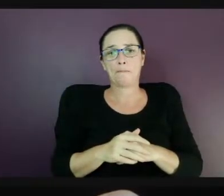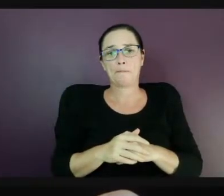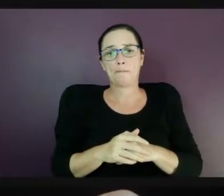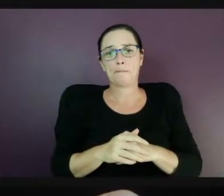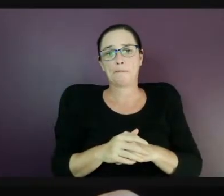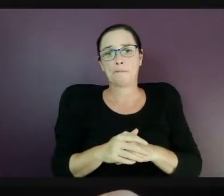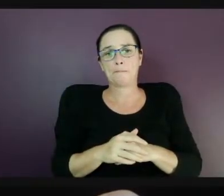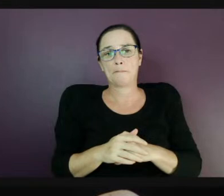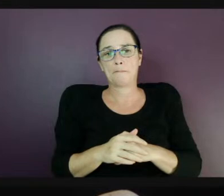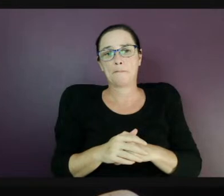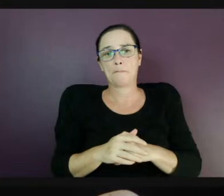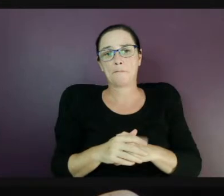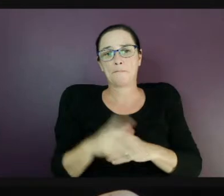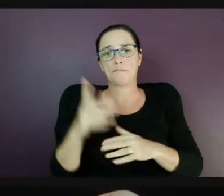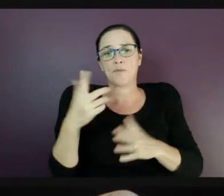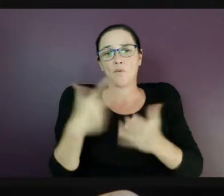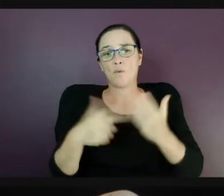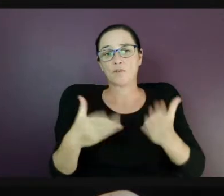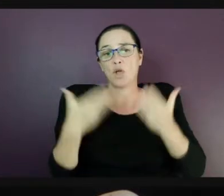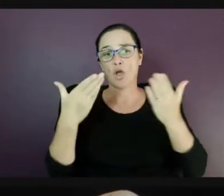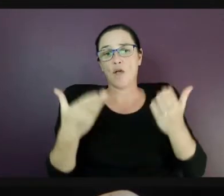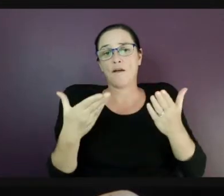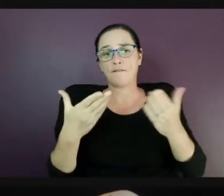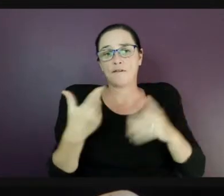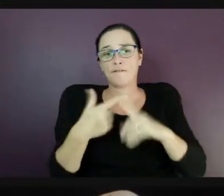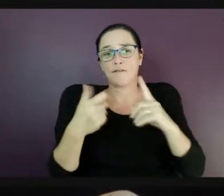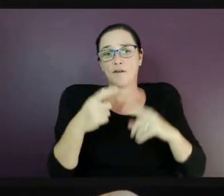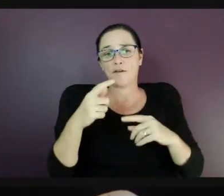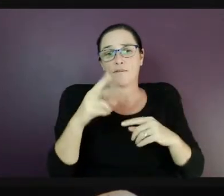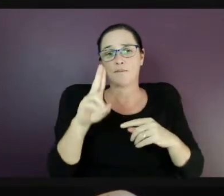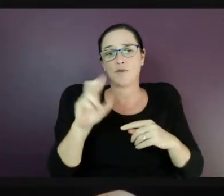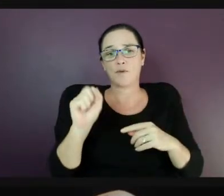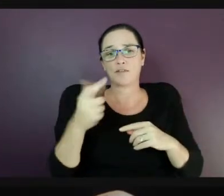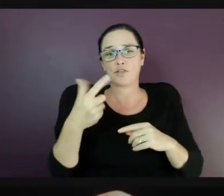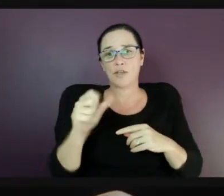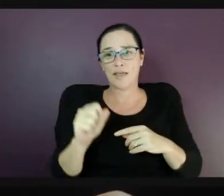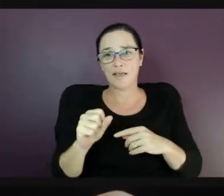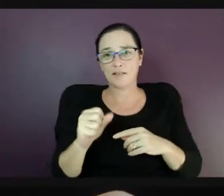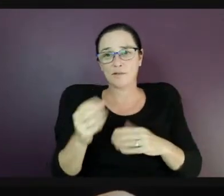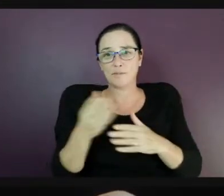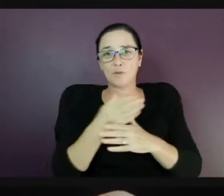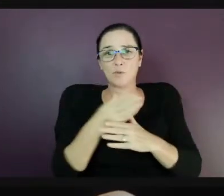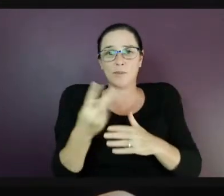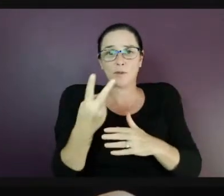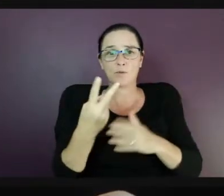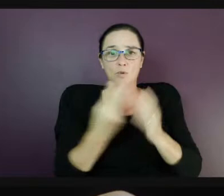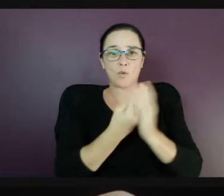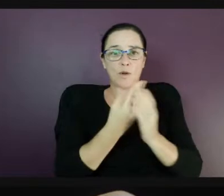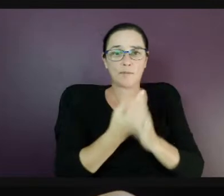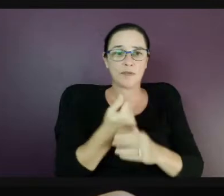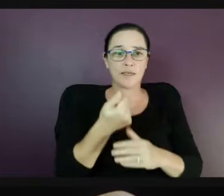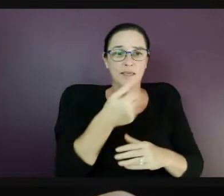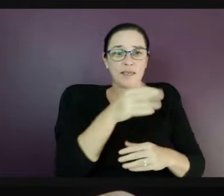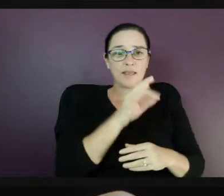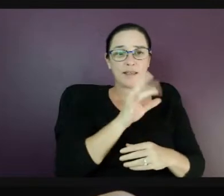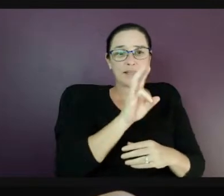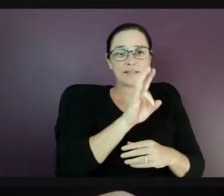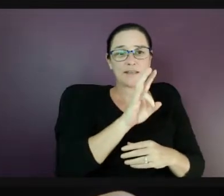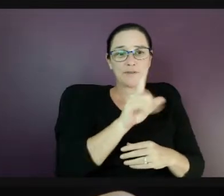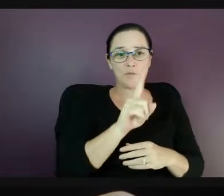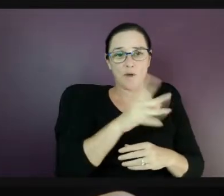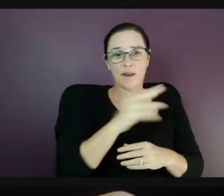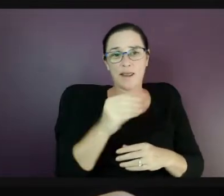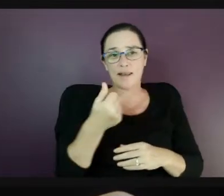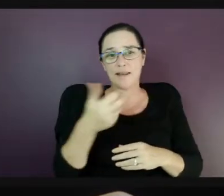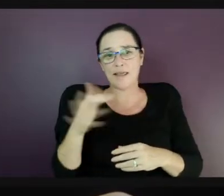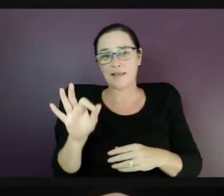insight that was offered by the USGS that between two southwest rift eruptions, one in 71 and one in 74. In